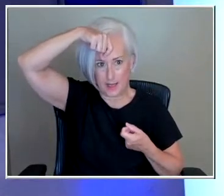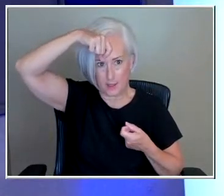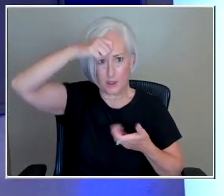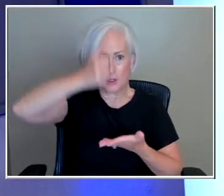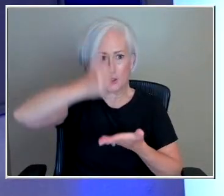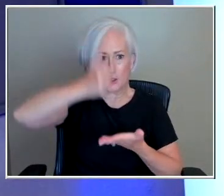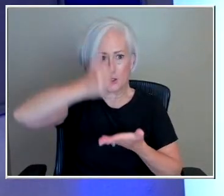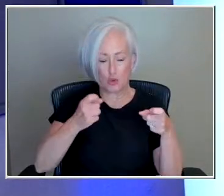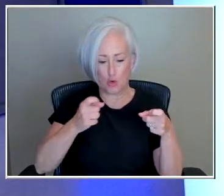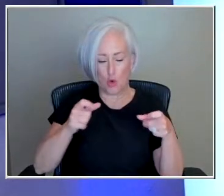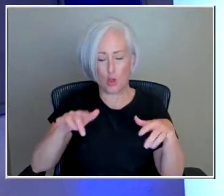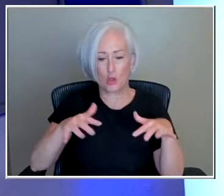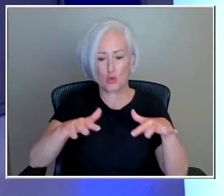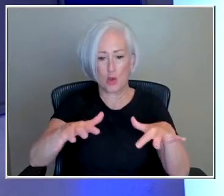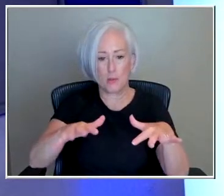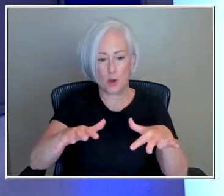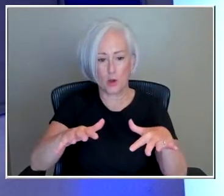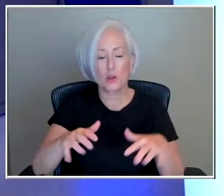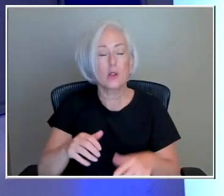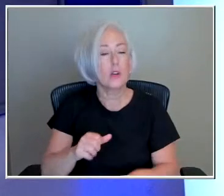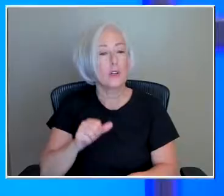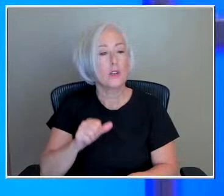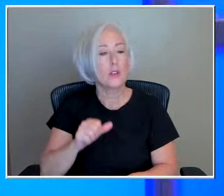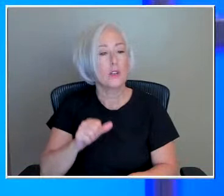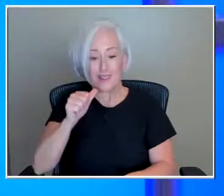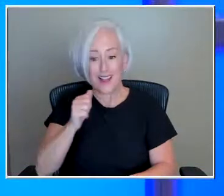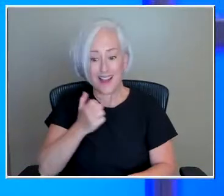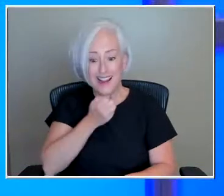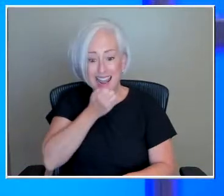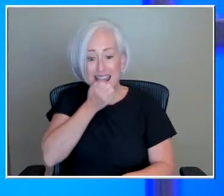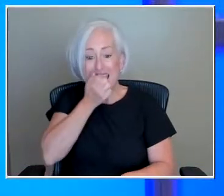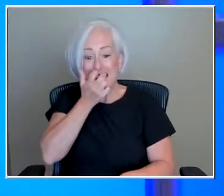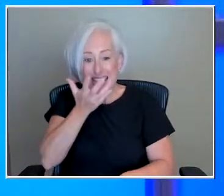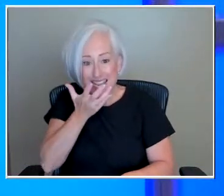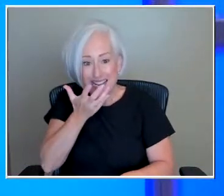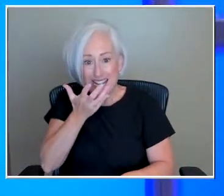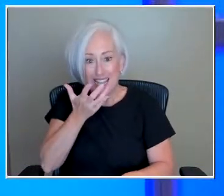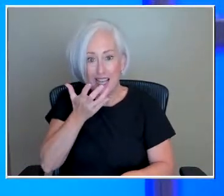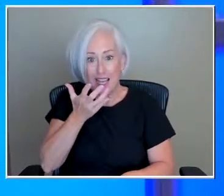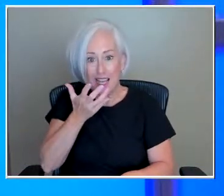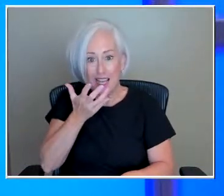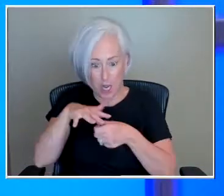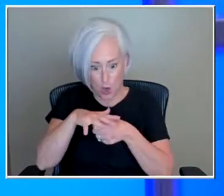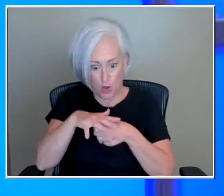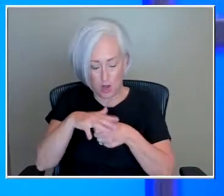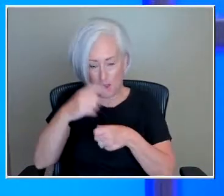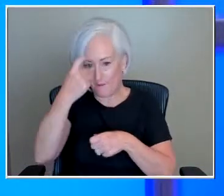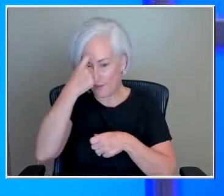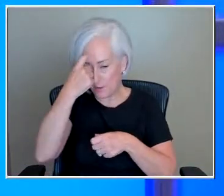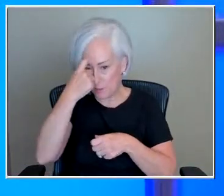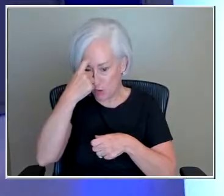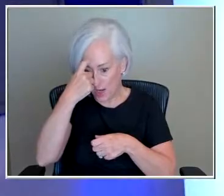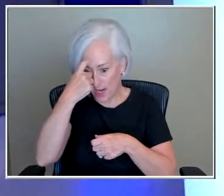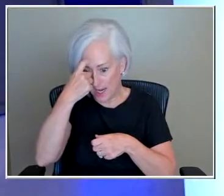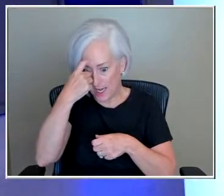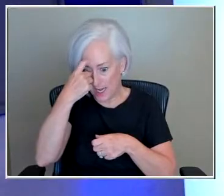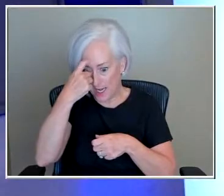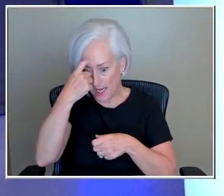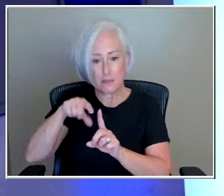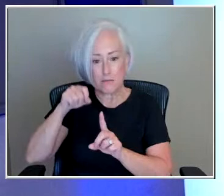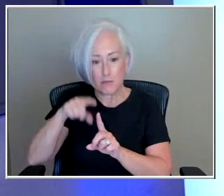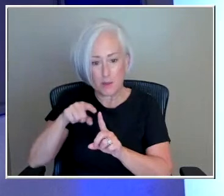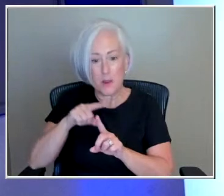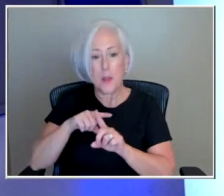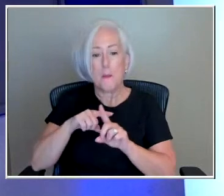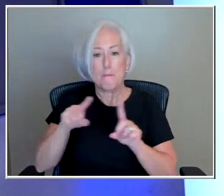of ablating that area, we stimulate the area to control the tremor. So that's what deep brain stimulation is. So then lastly, give me an example